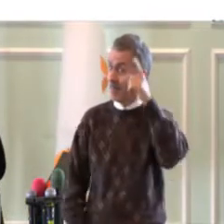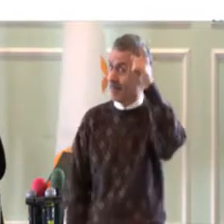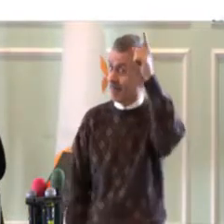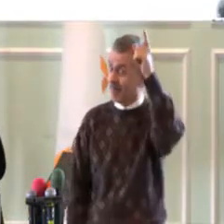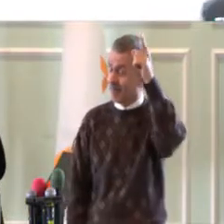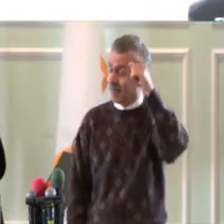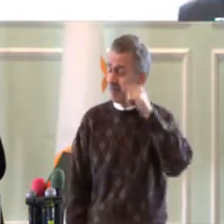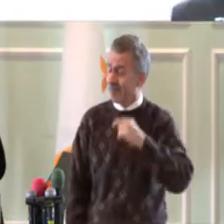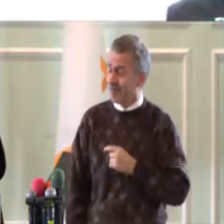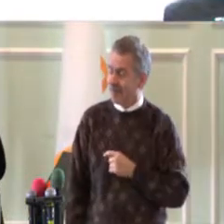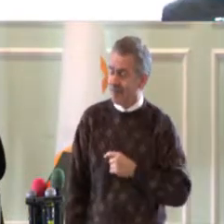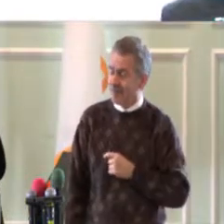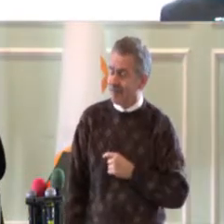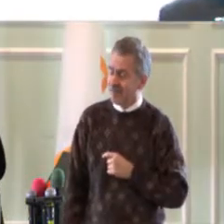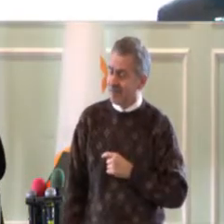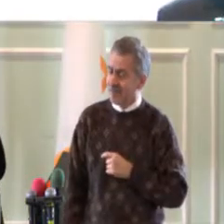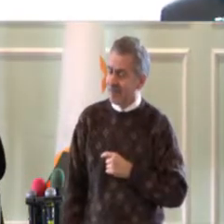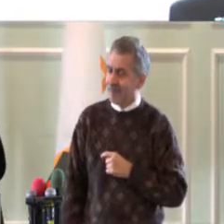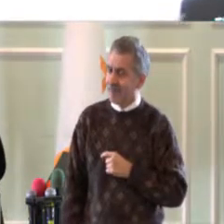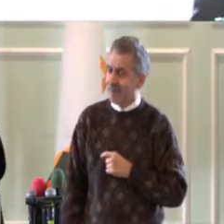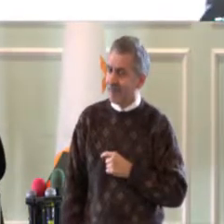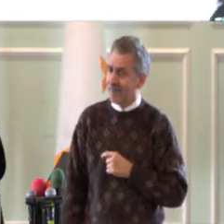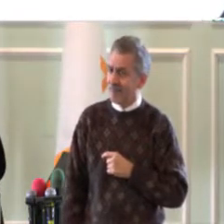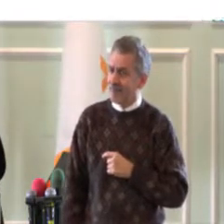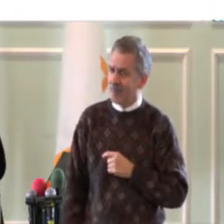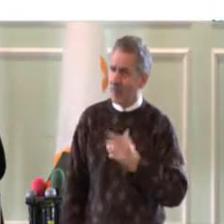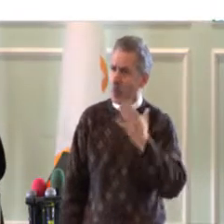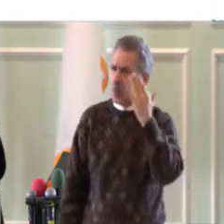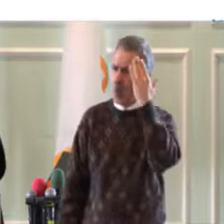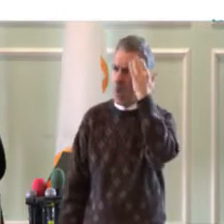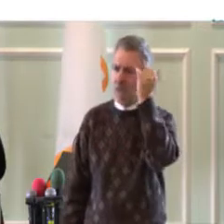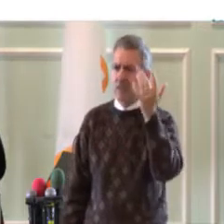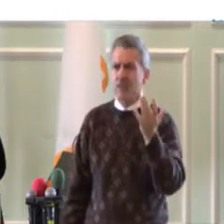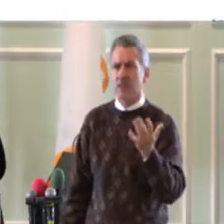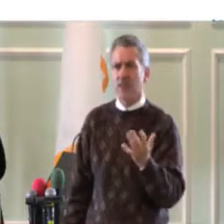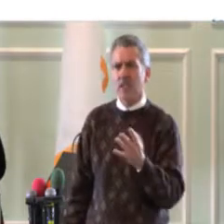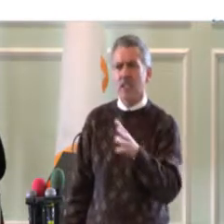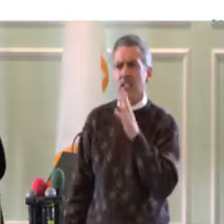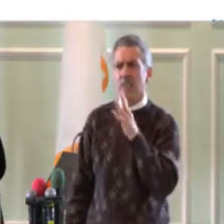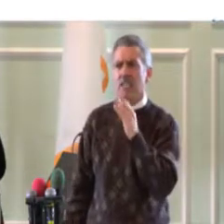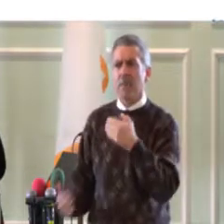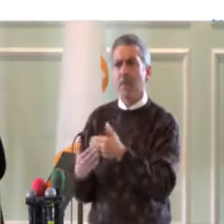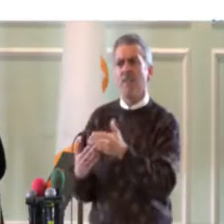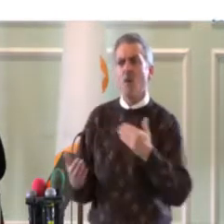Some people say, why couldn't God speak before?